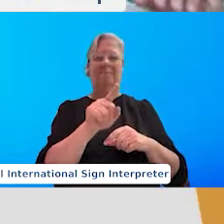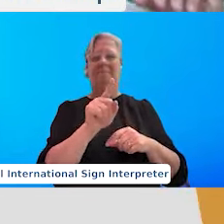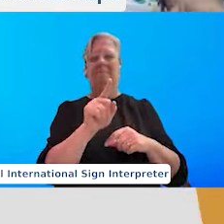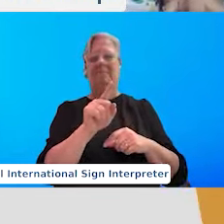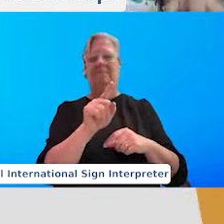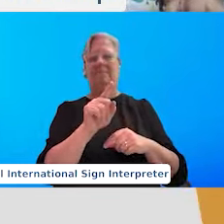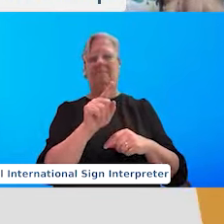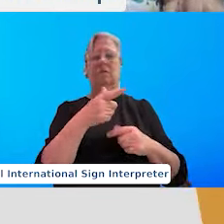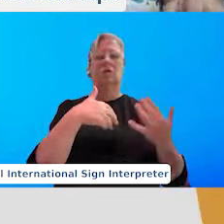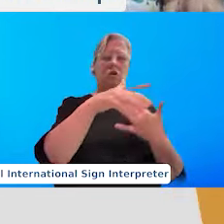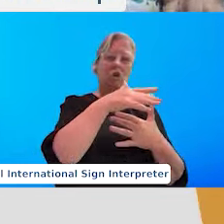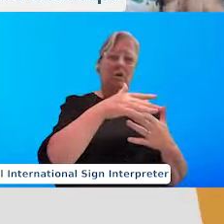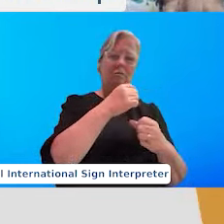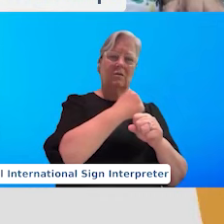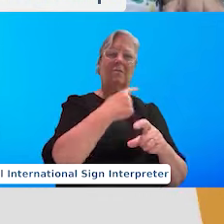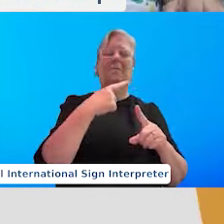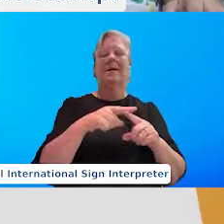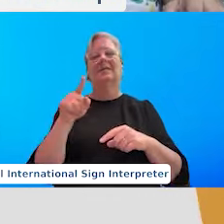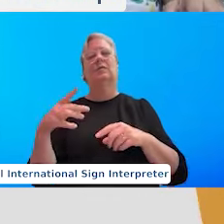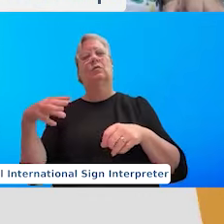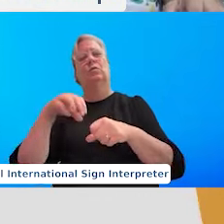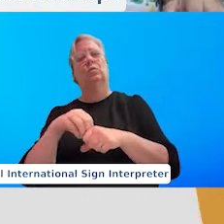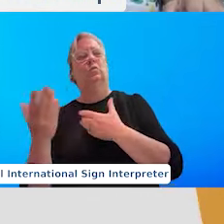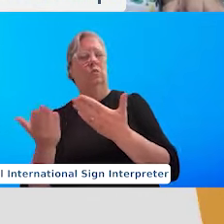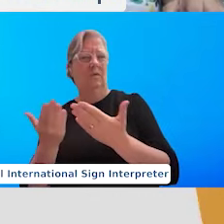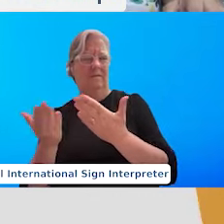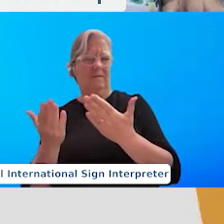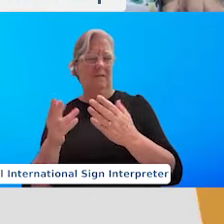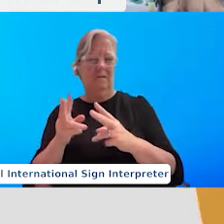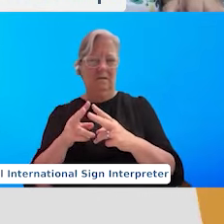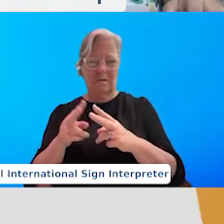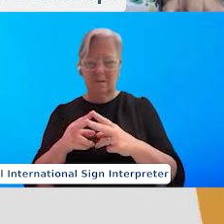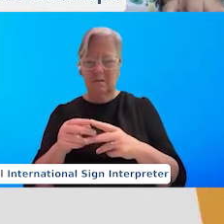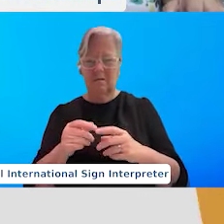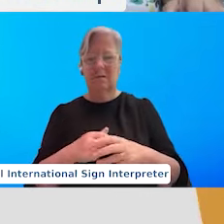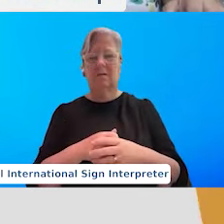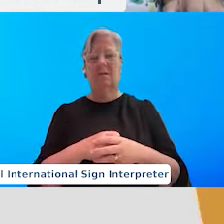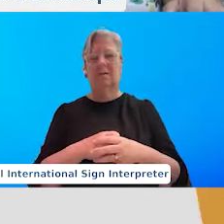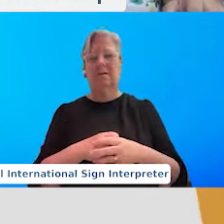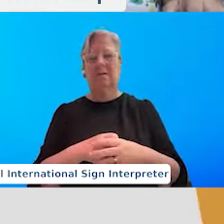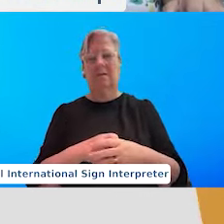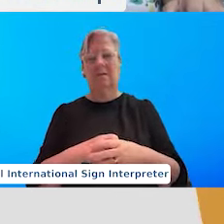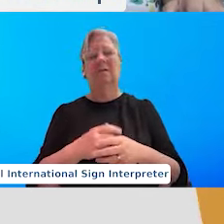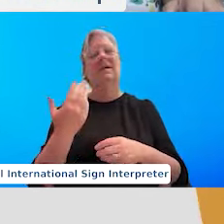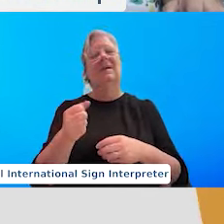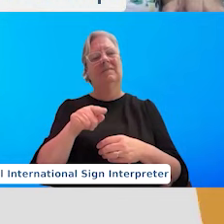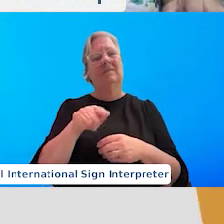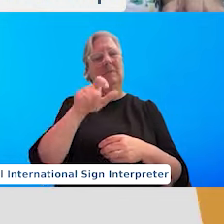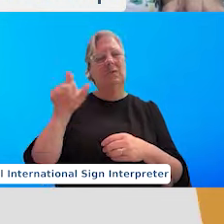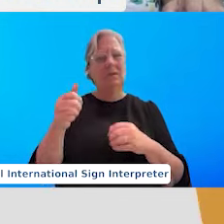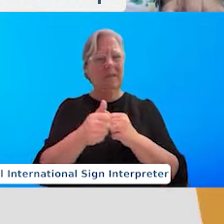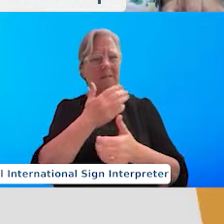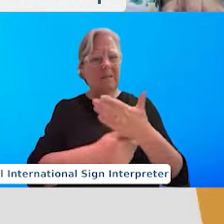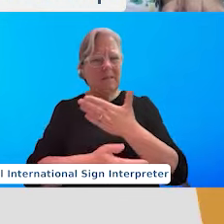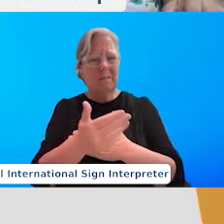gentlemen, thank you for allowing Samoa to share its experience in the area of social